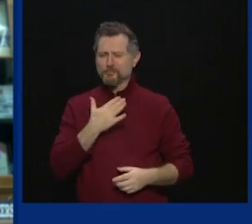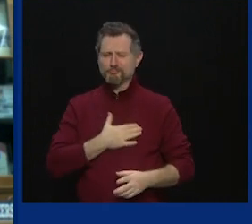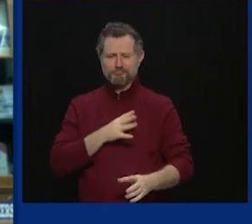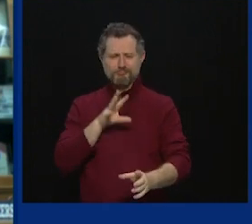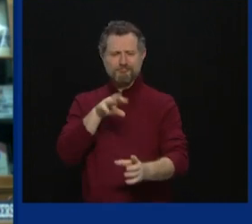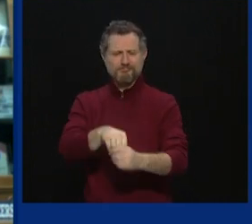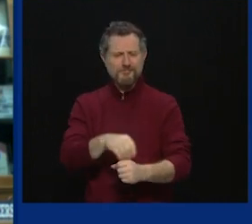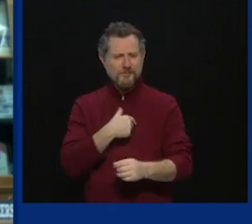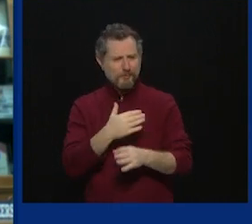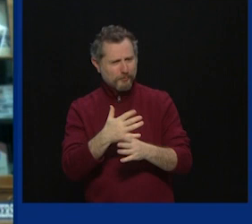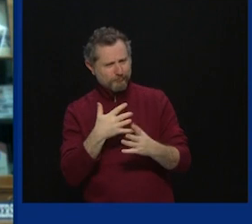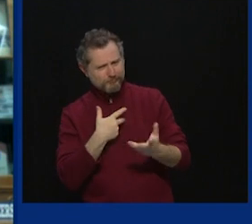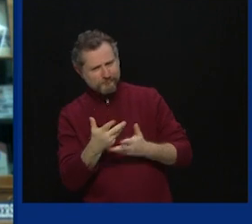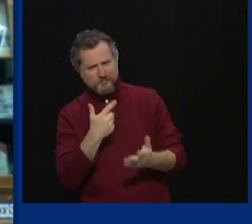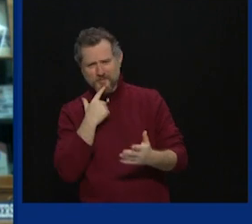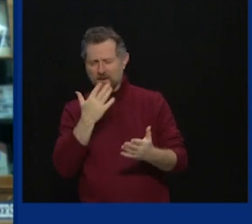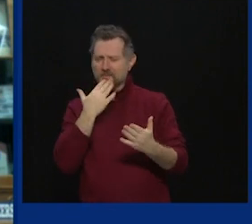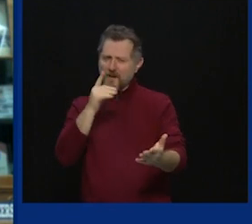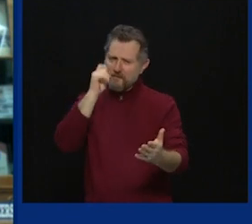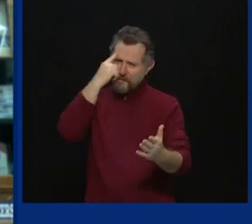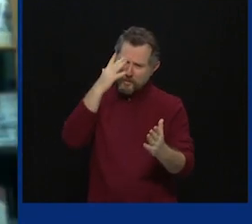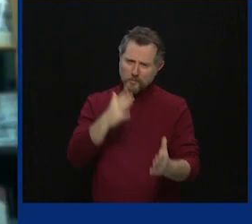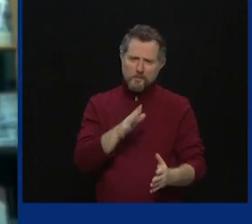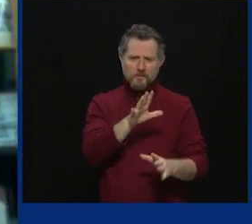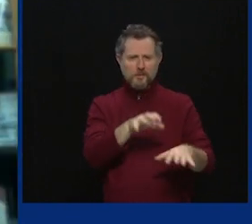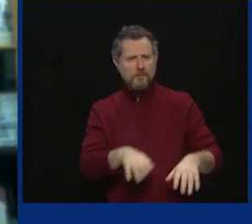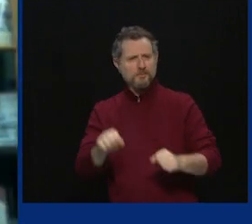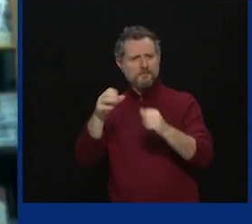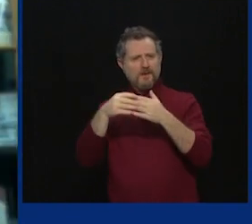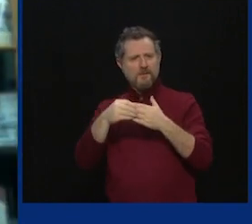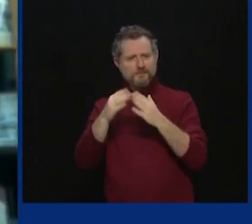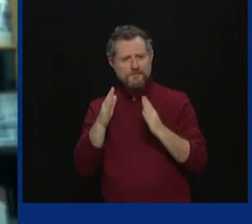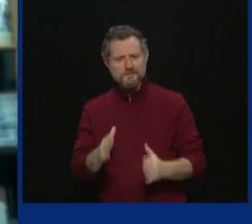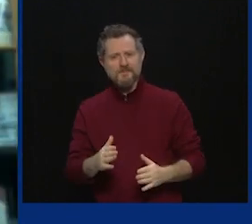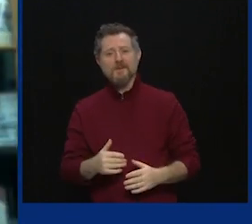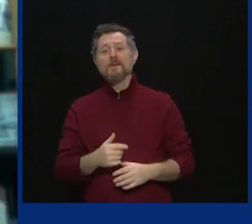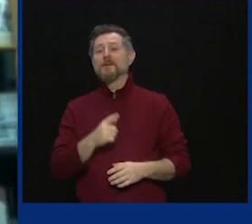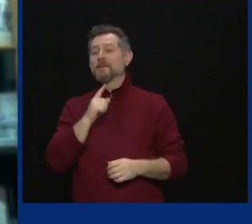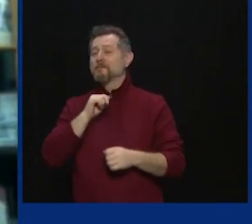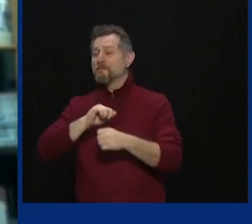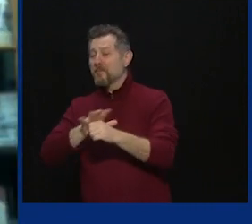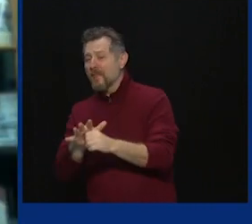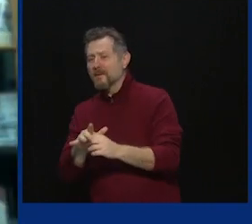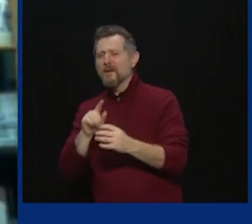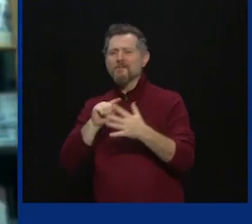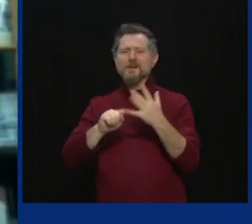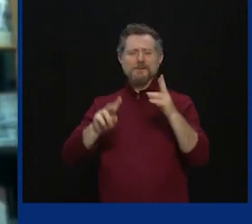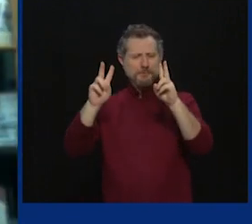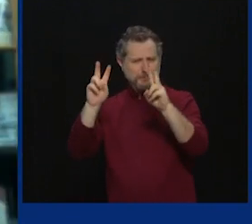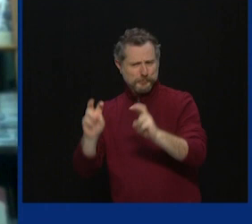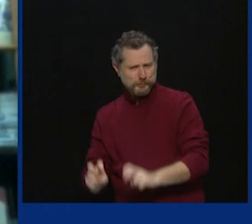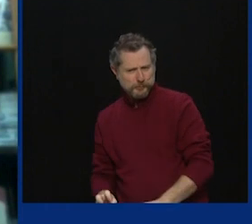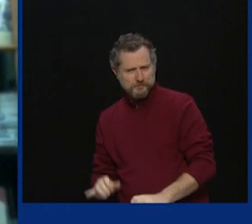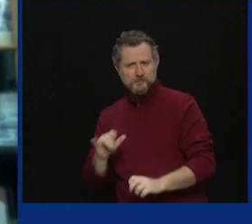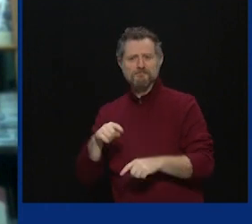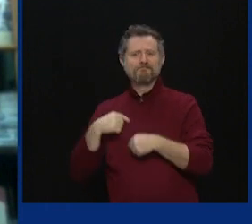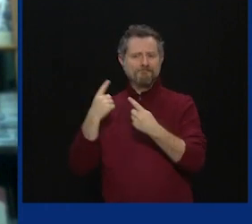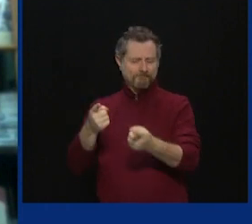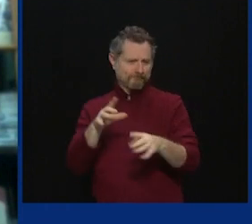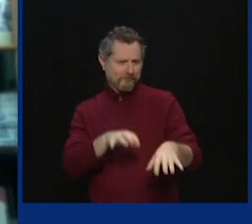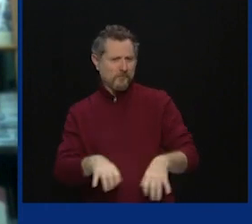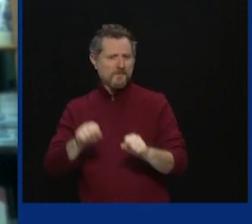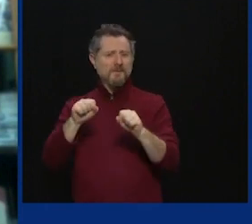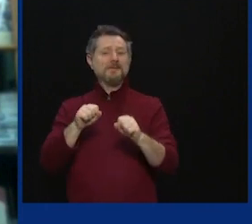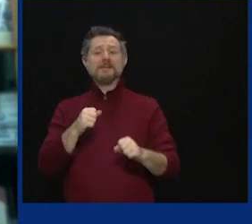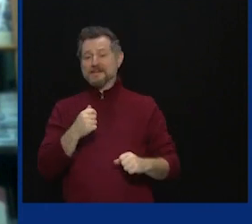you, Governor, for your leadership on COVID-19 and a whole host of other issues since taking office. I do think the mask